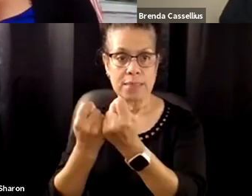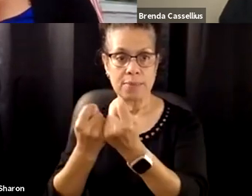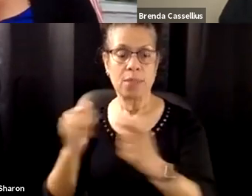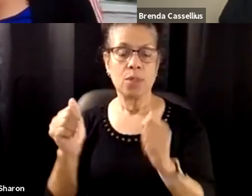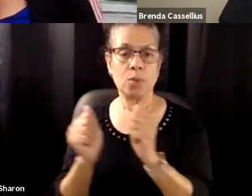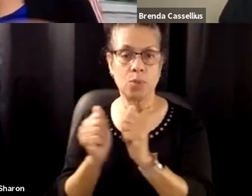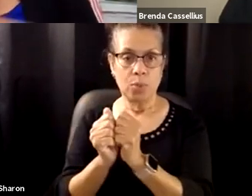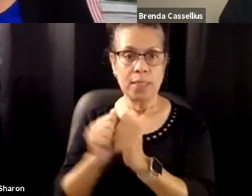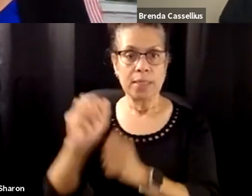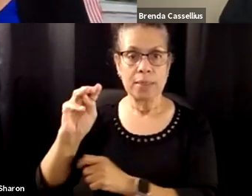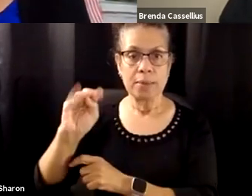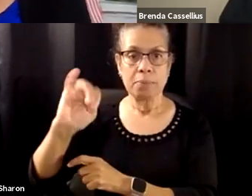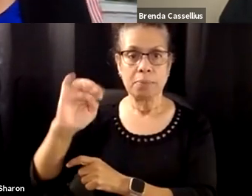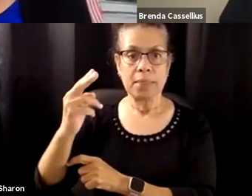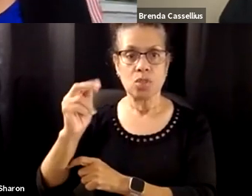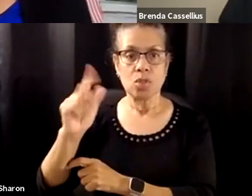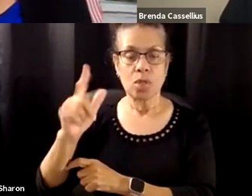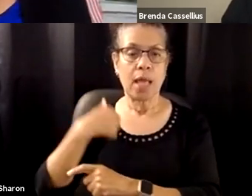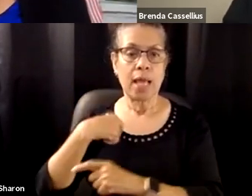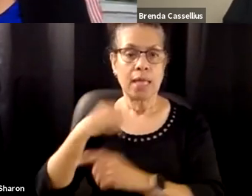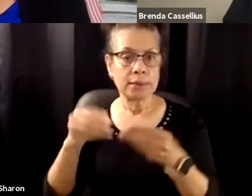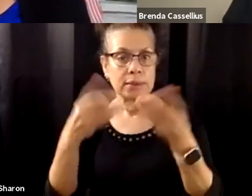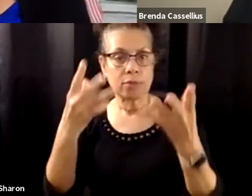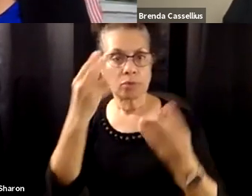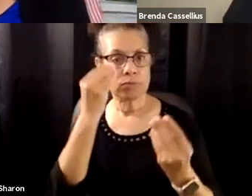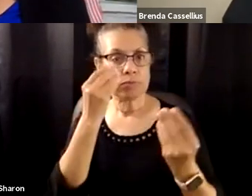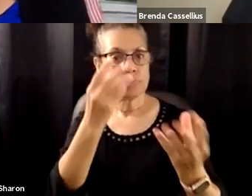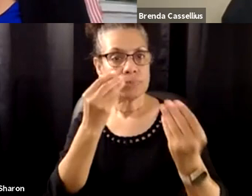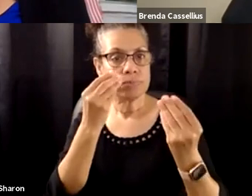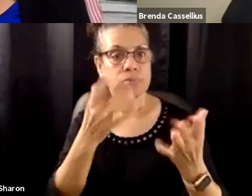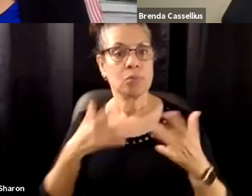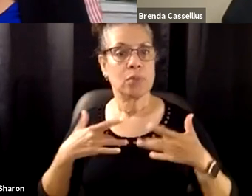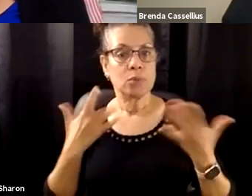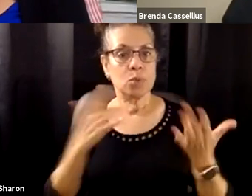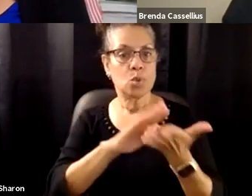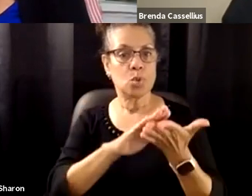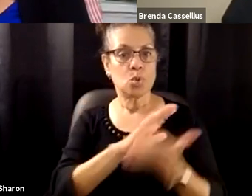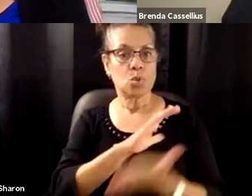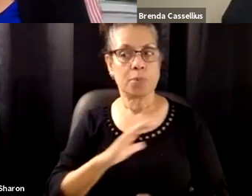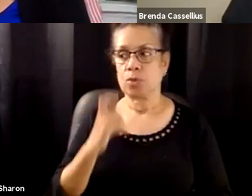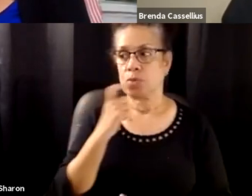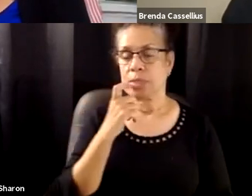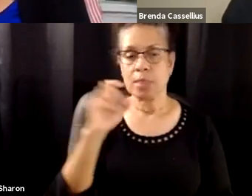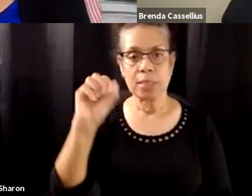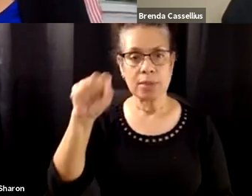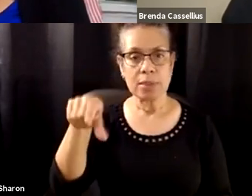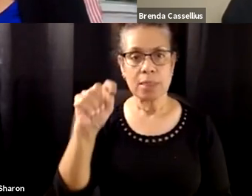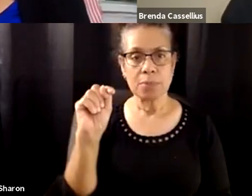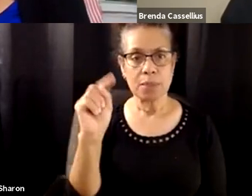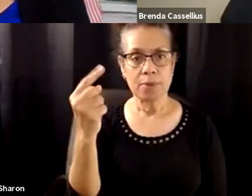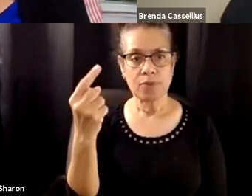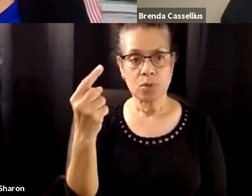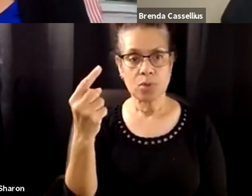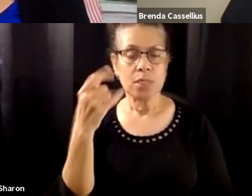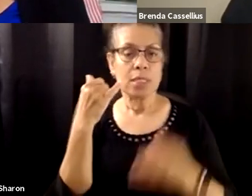mitchell have presented several esr updates to the school committee as recently as september 1st i'll